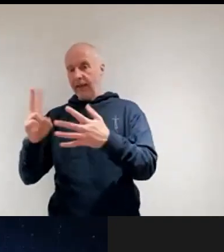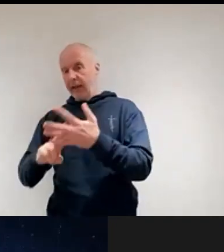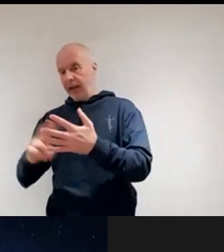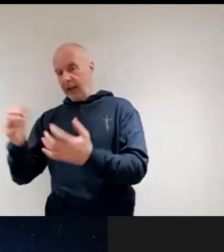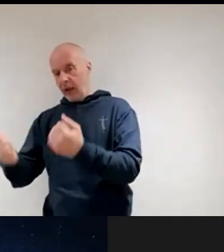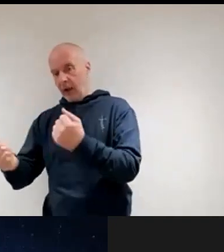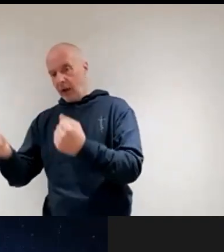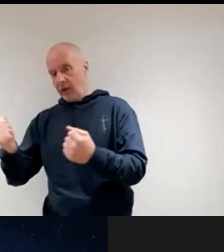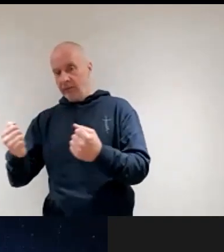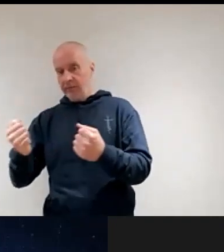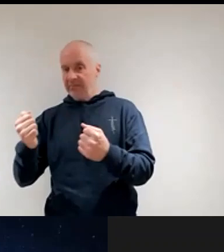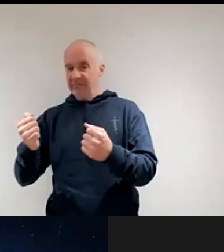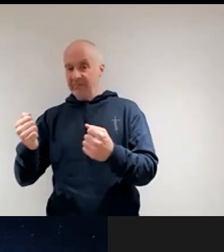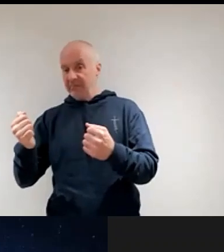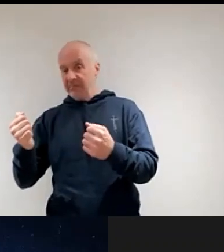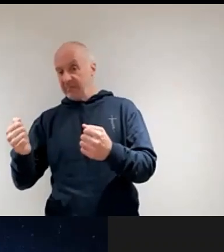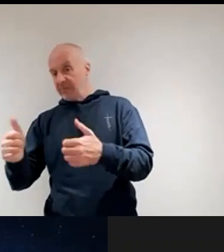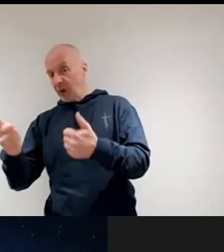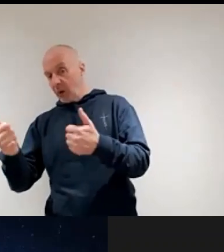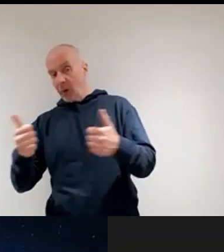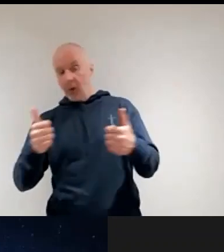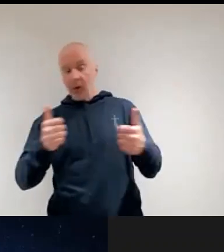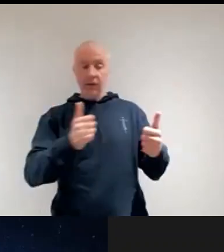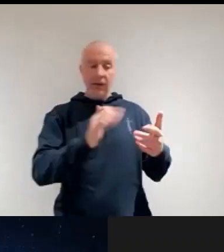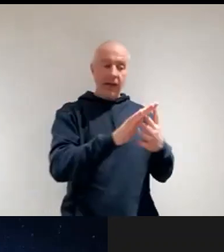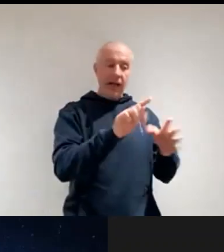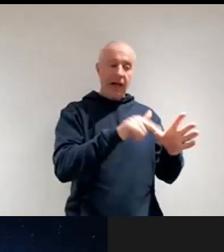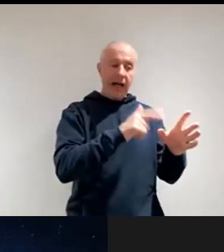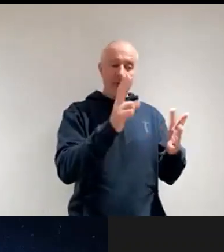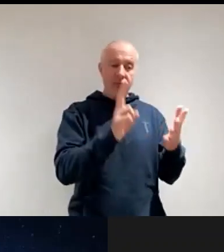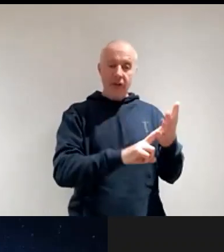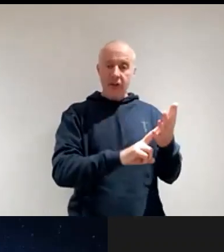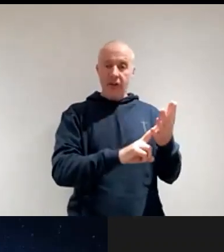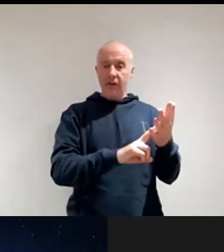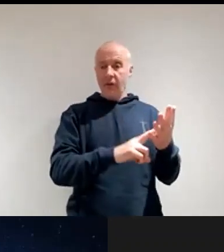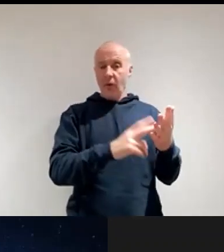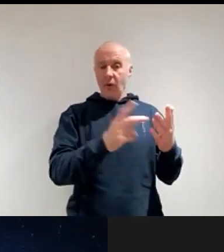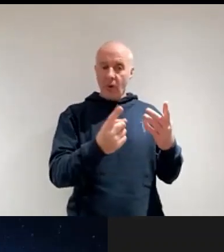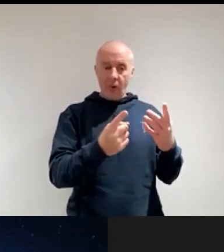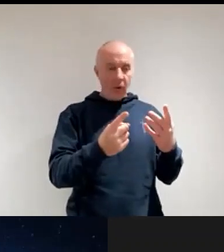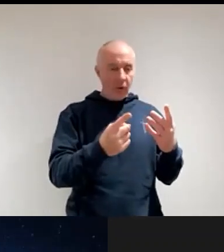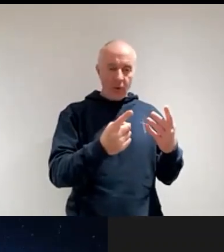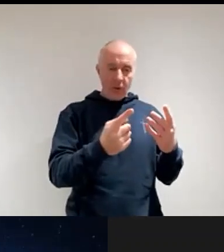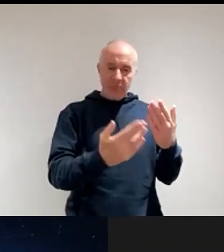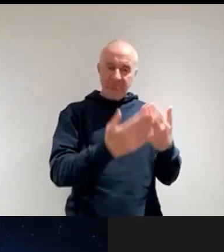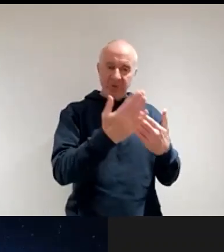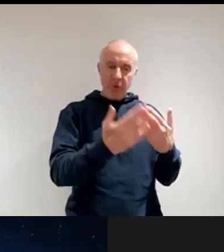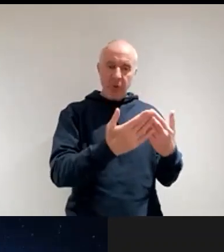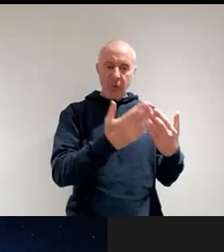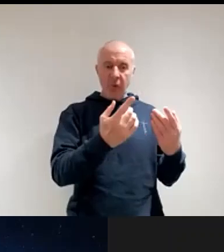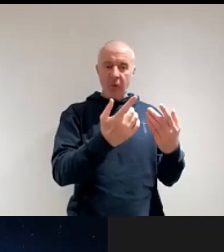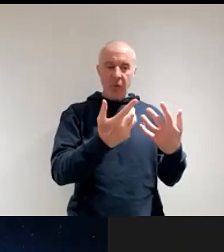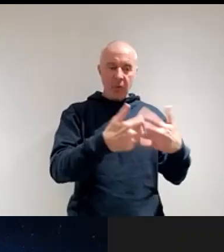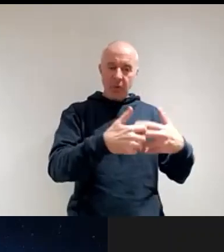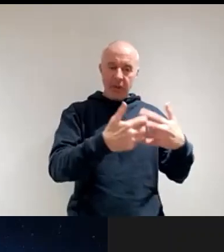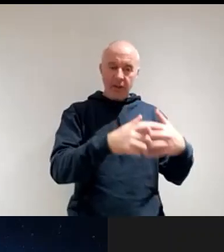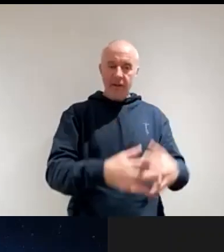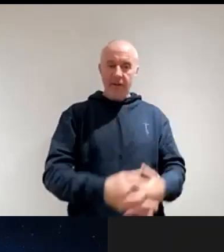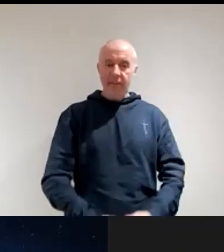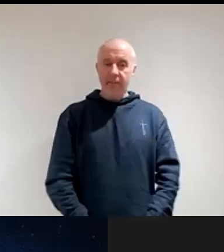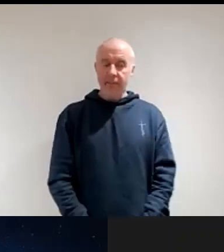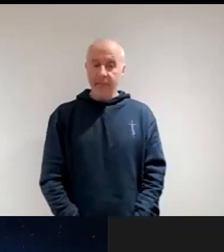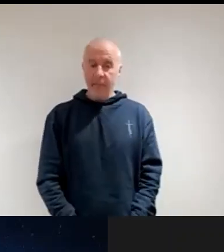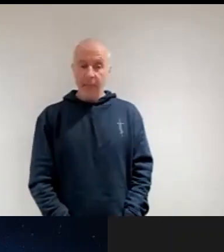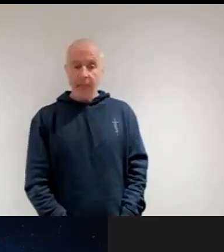the future, or will that be surpassed or maybe supplemented by other technologies such as hydrogen? It's